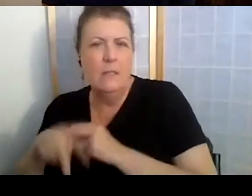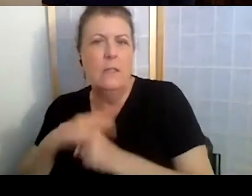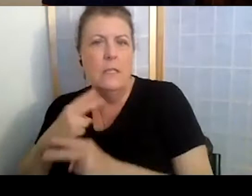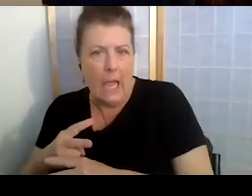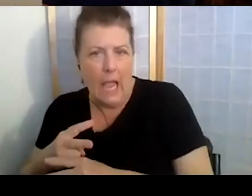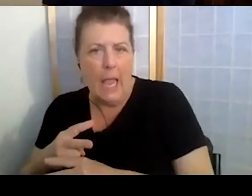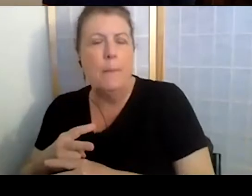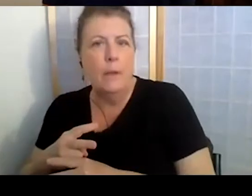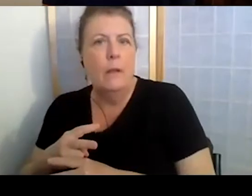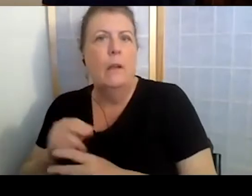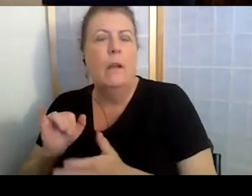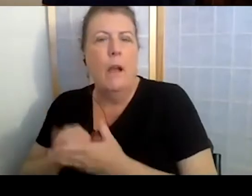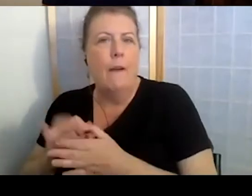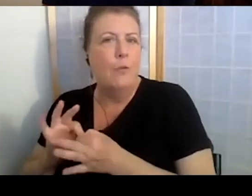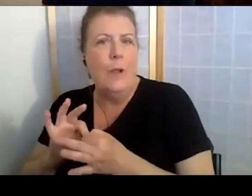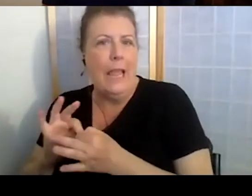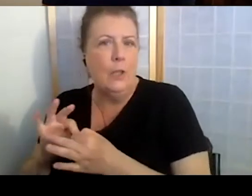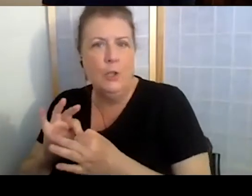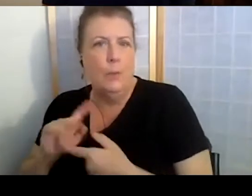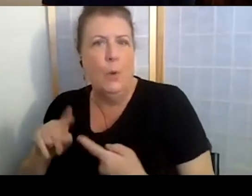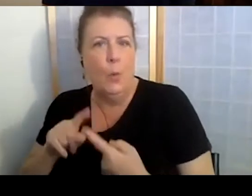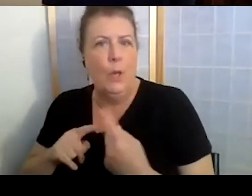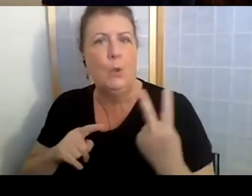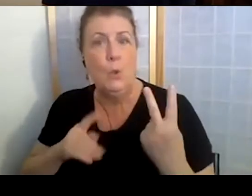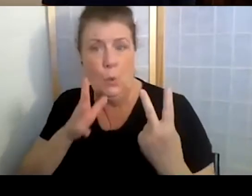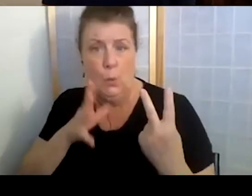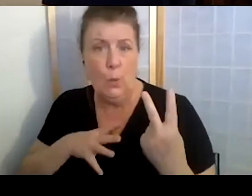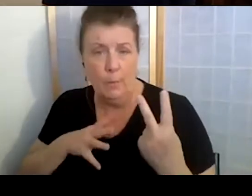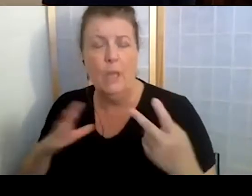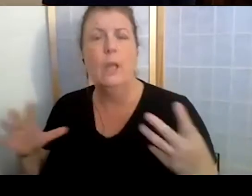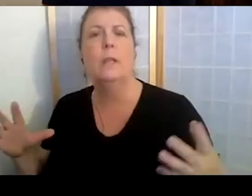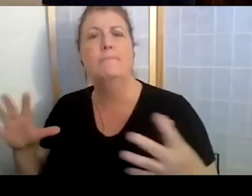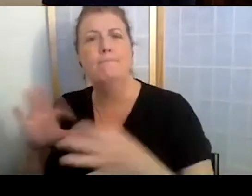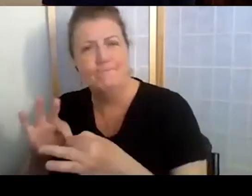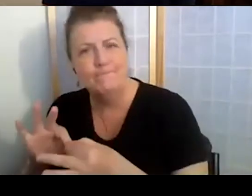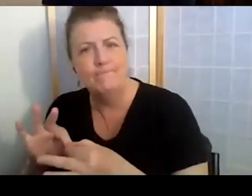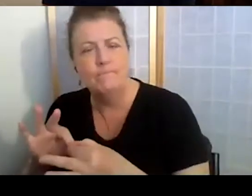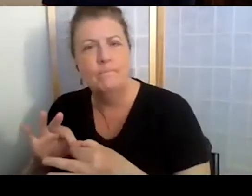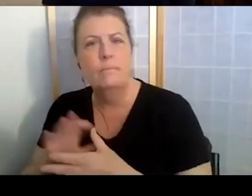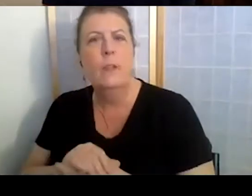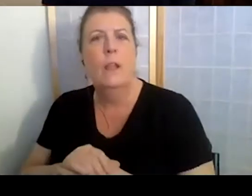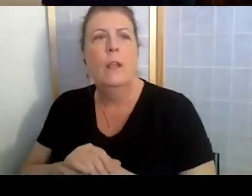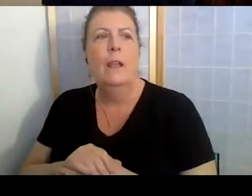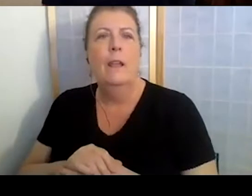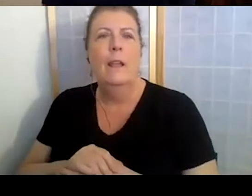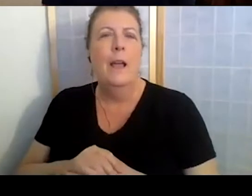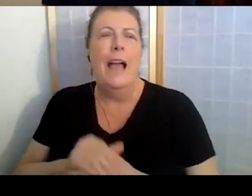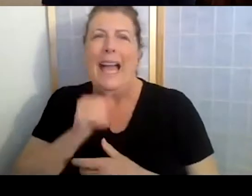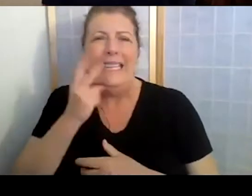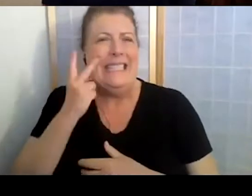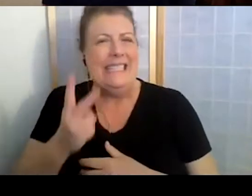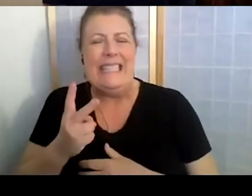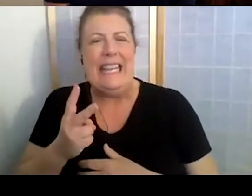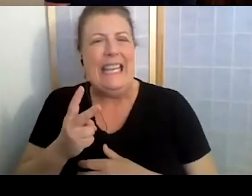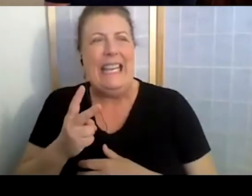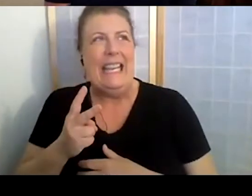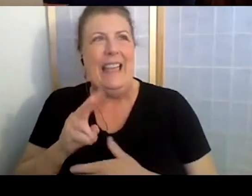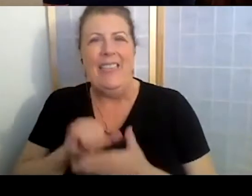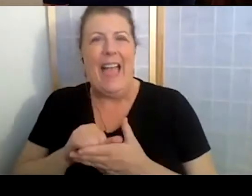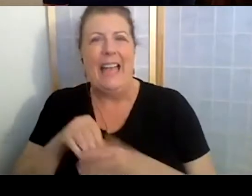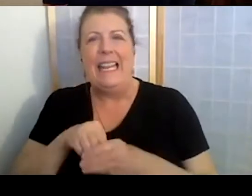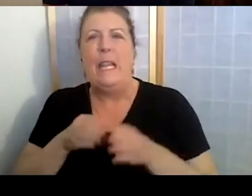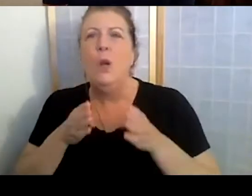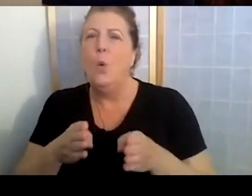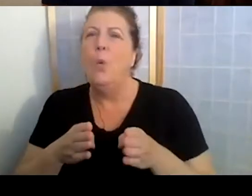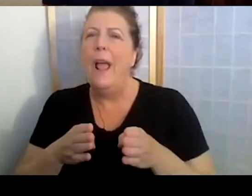gender get together and really click, but not in a way that sort of adopted all the mannerisms of thing of